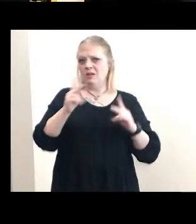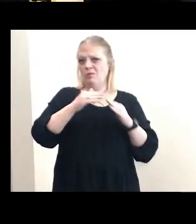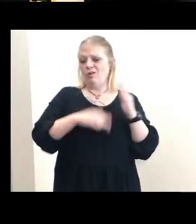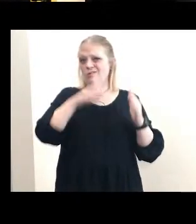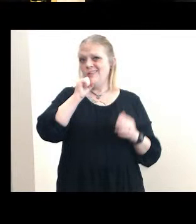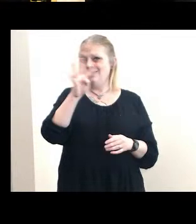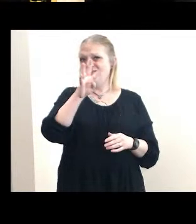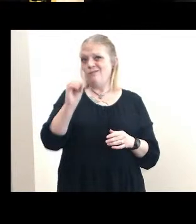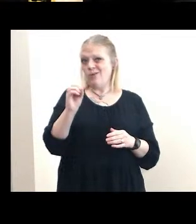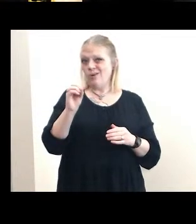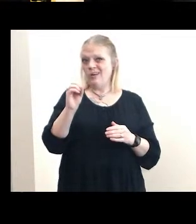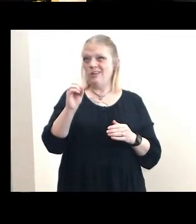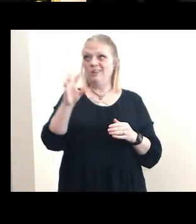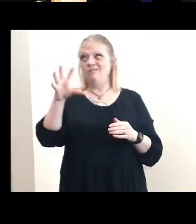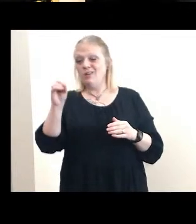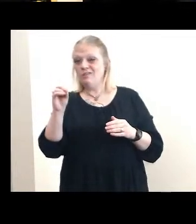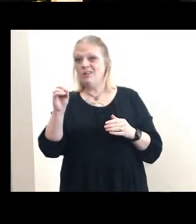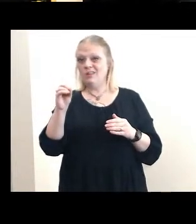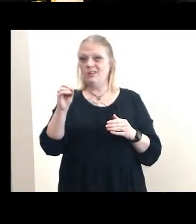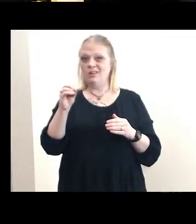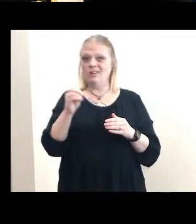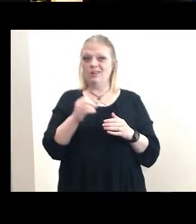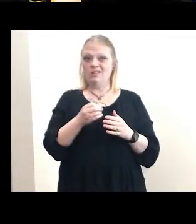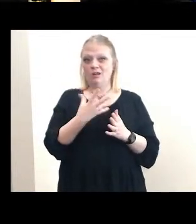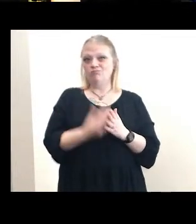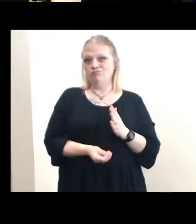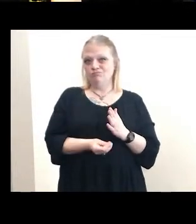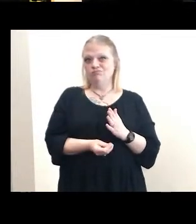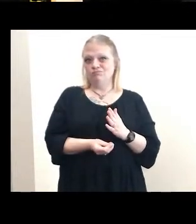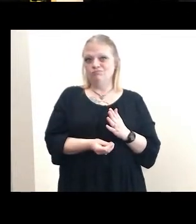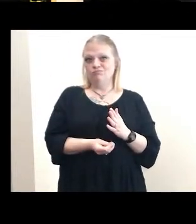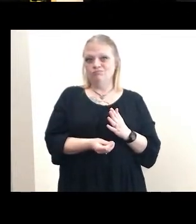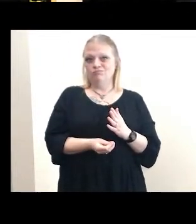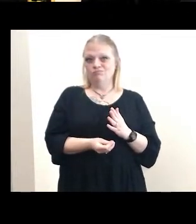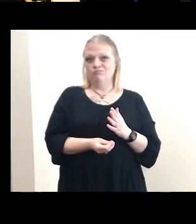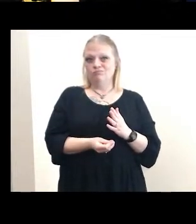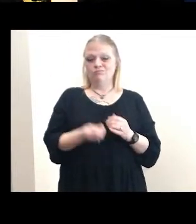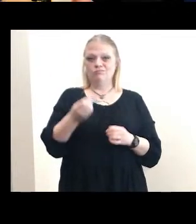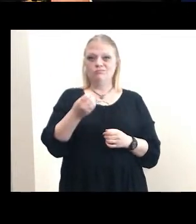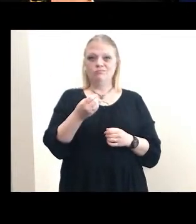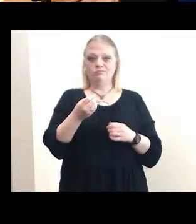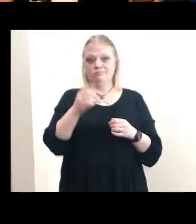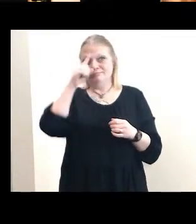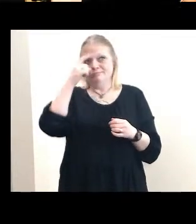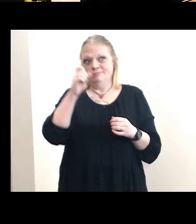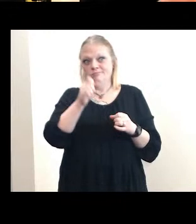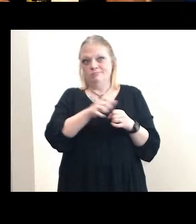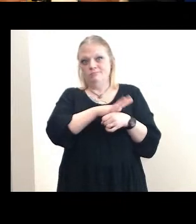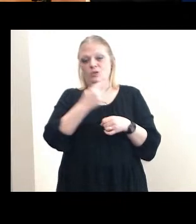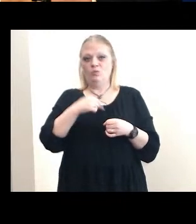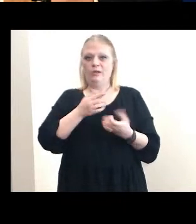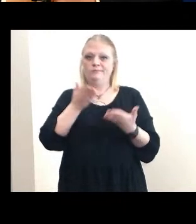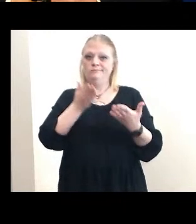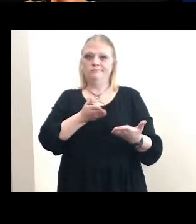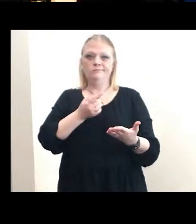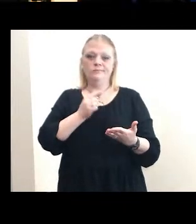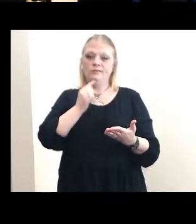of 40, under the age of 50 pass from COVID in the past month alone. And we offer our deepest condolences to